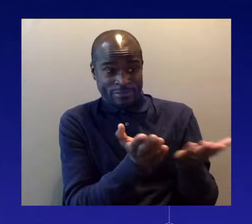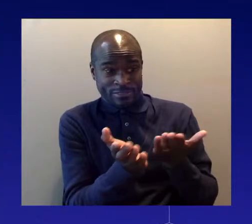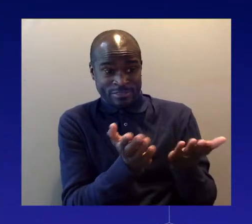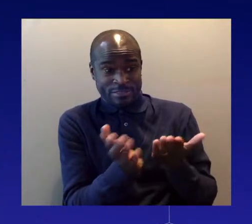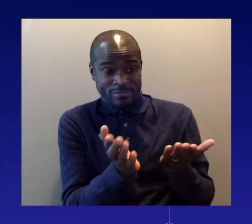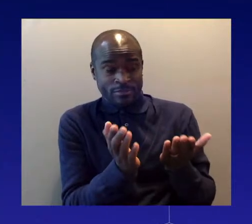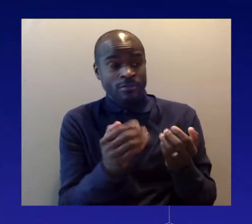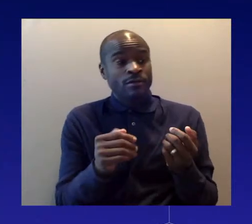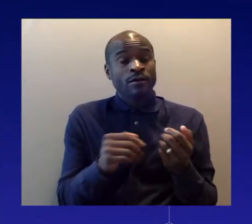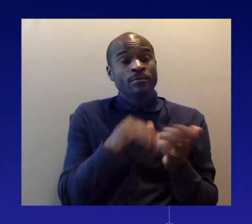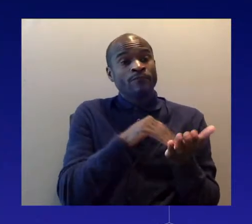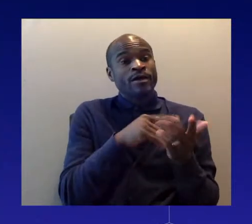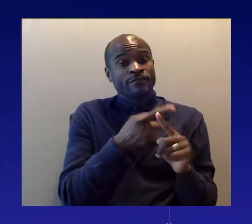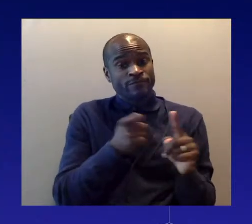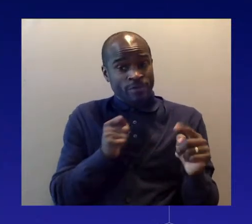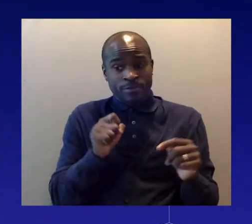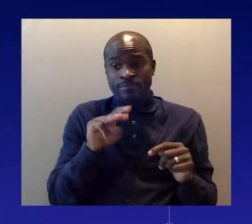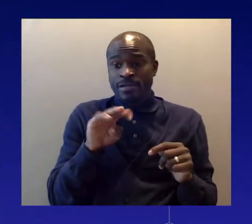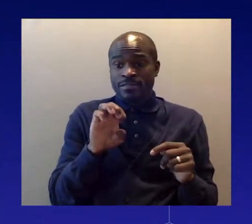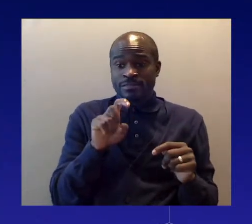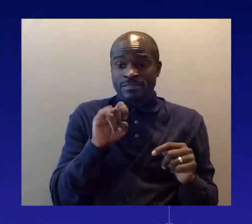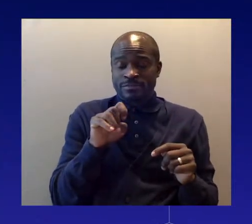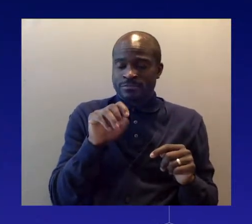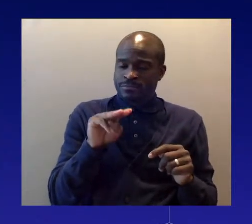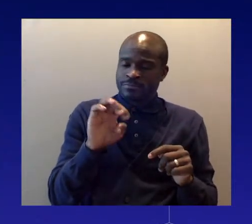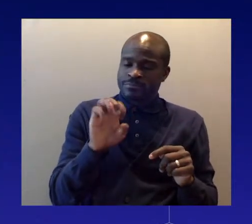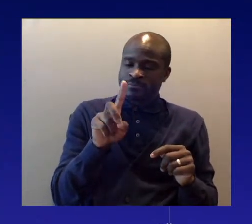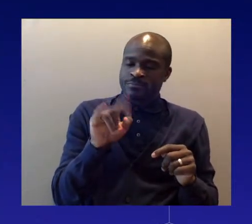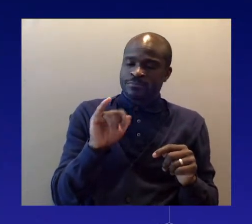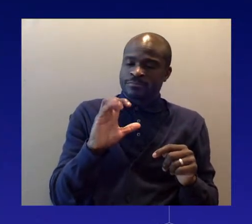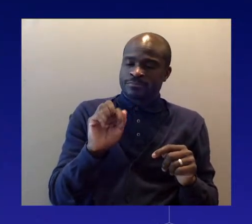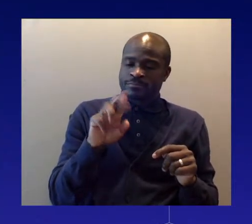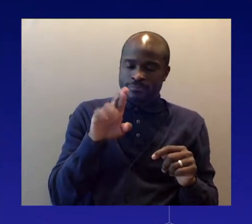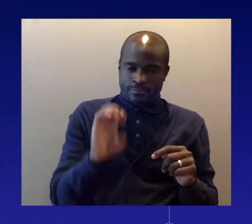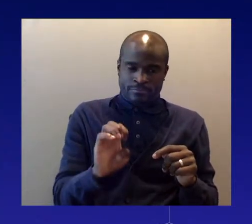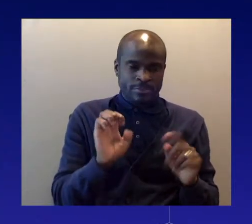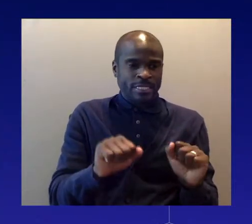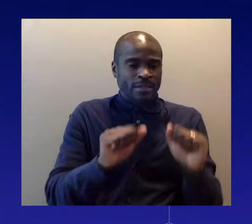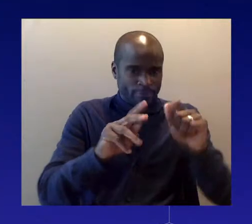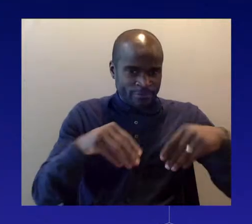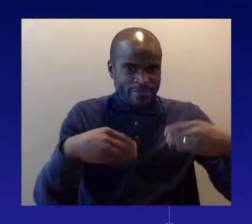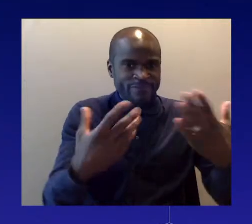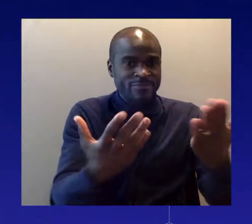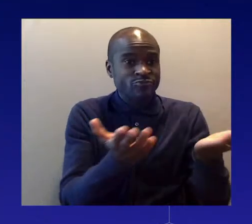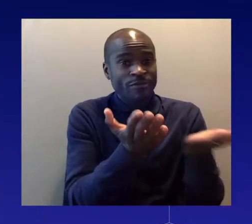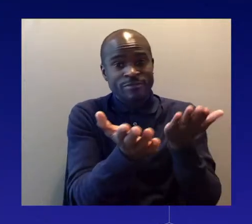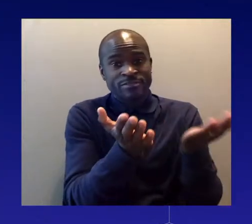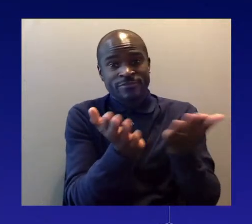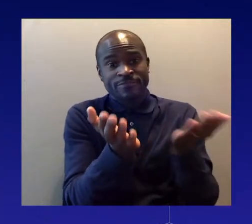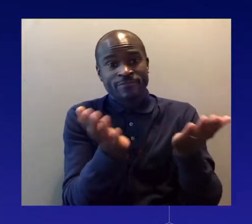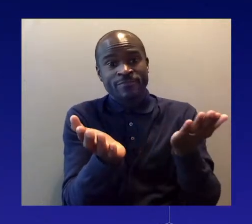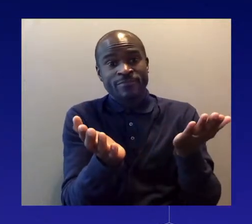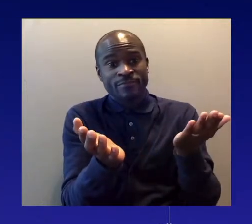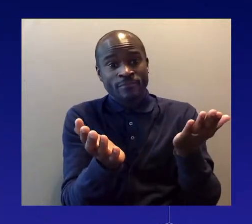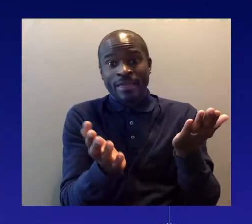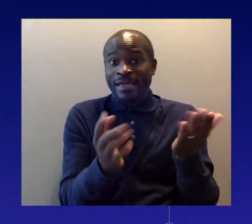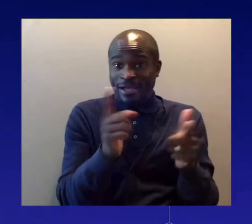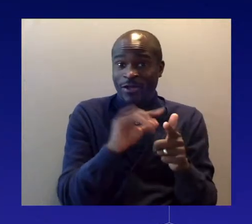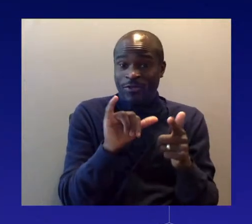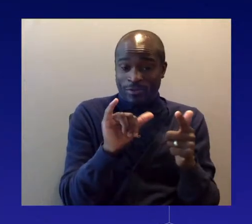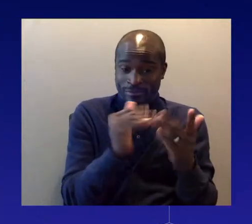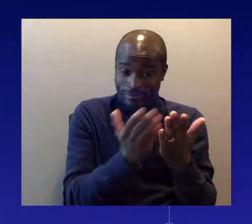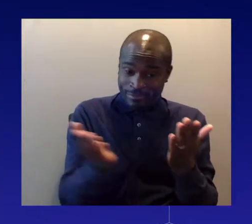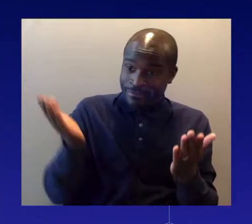can provide a navigation service, and I sure hope it looks like that, can provide that service and bill for it and be